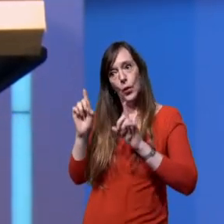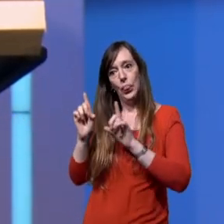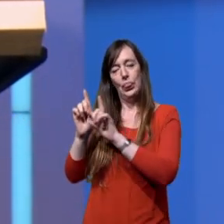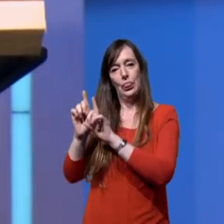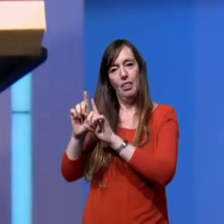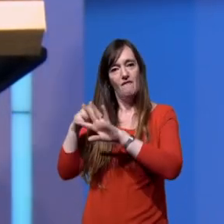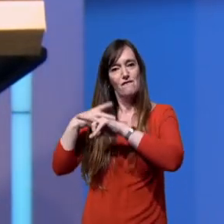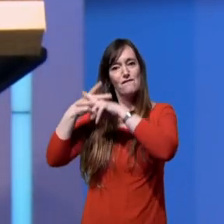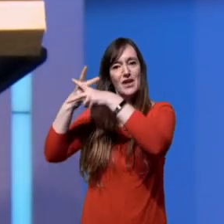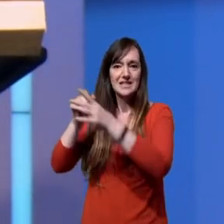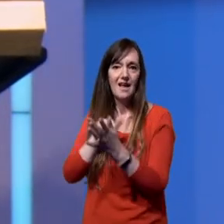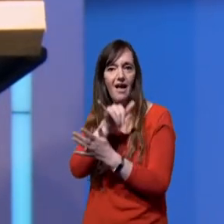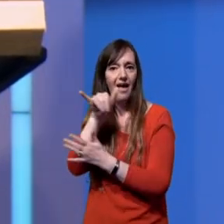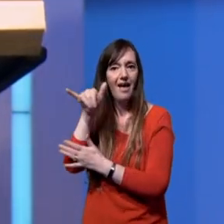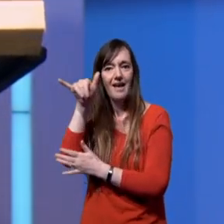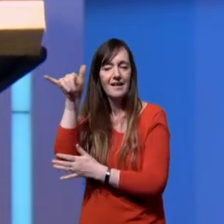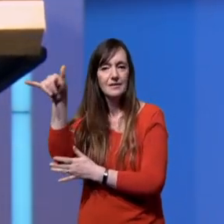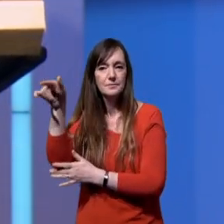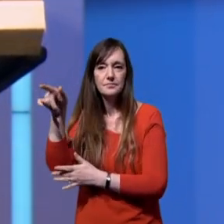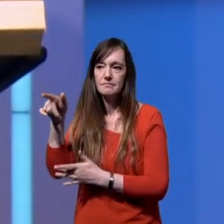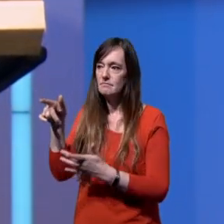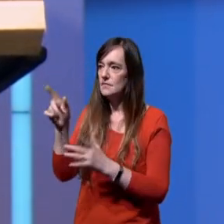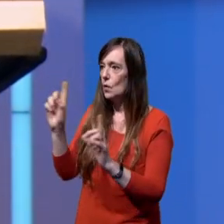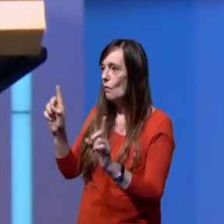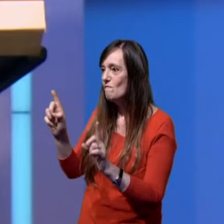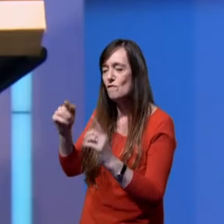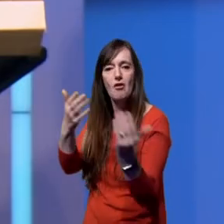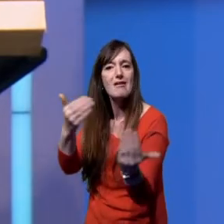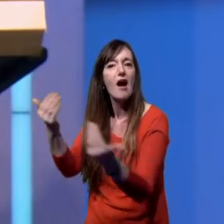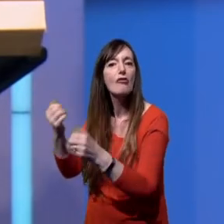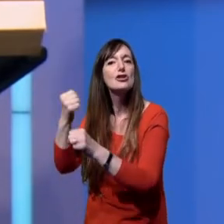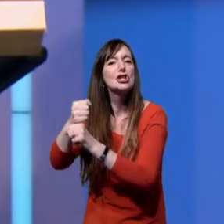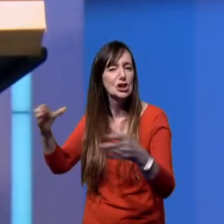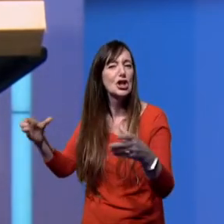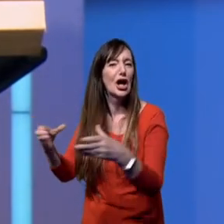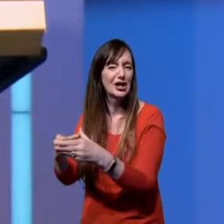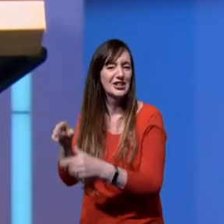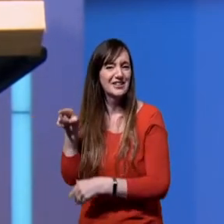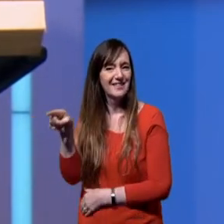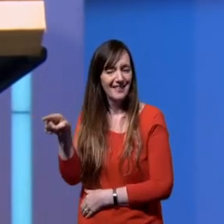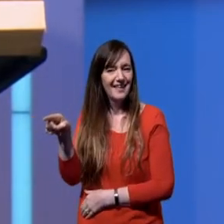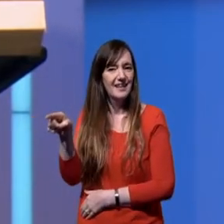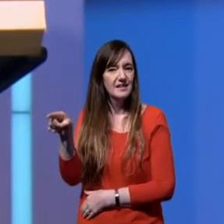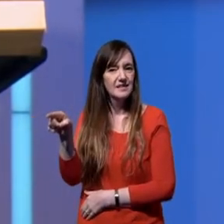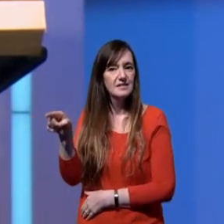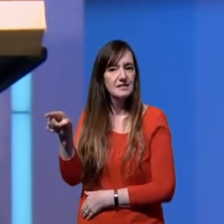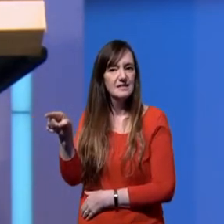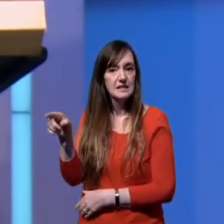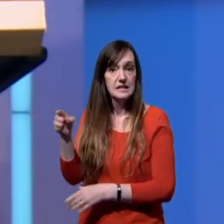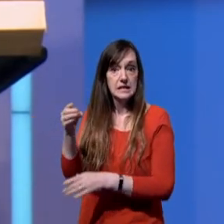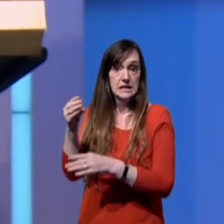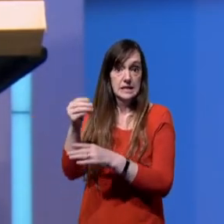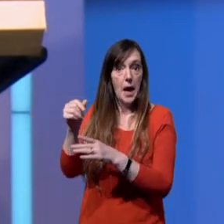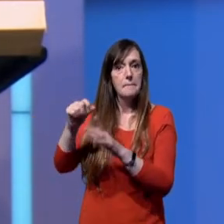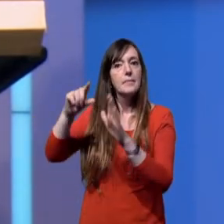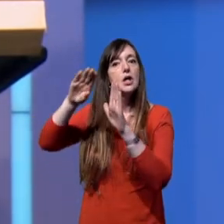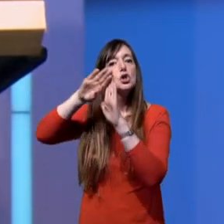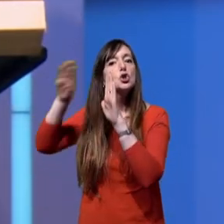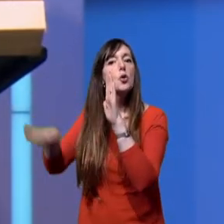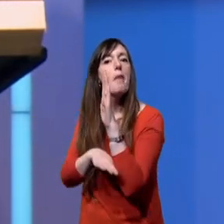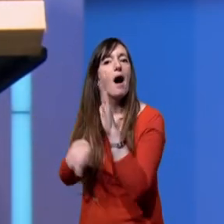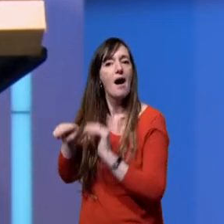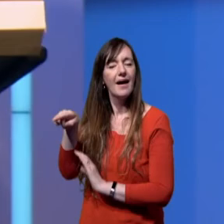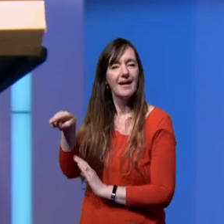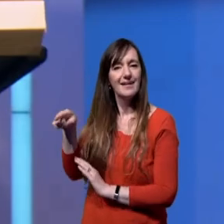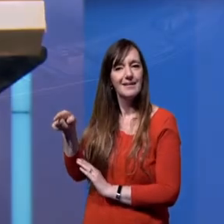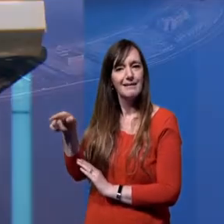United Arab Emirates to encourage some of the churches there. One of those churches, a few of them were in Dubai. And Dubai